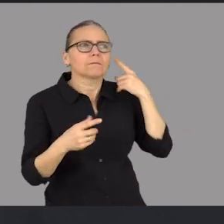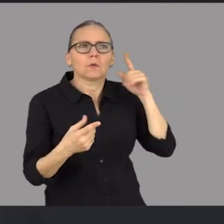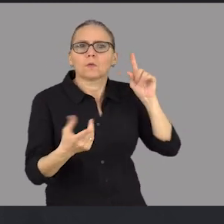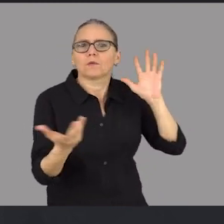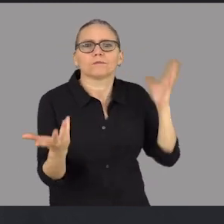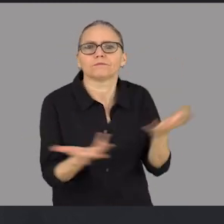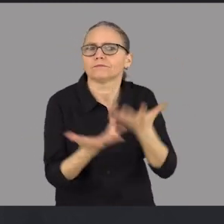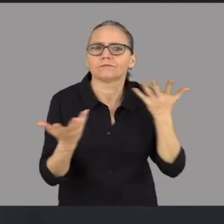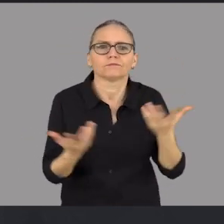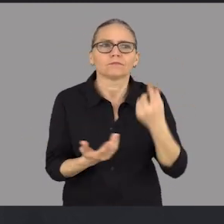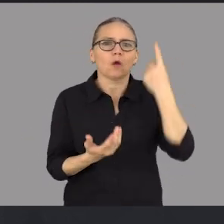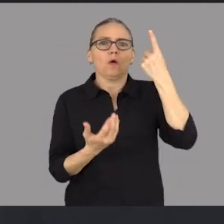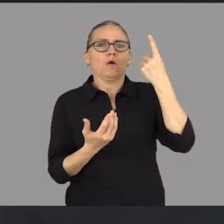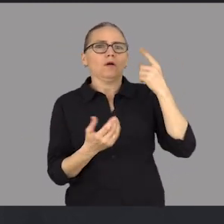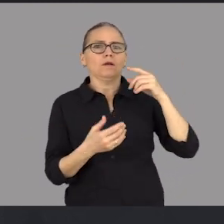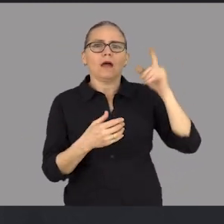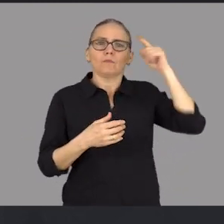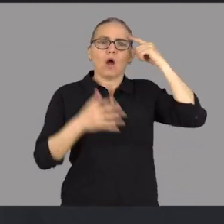workplace.